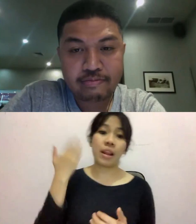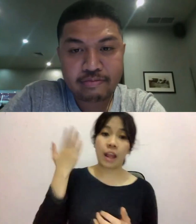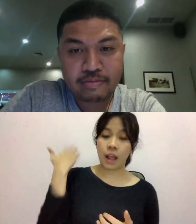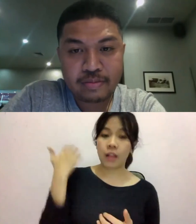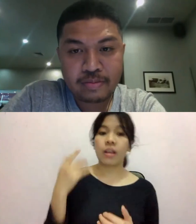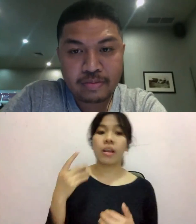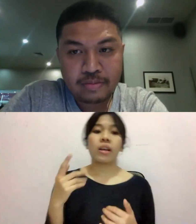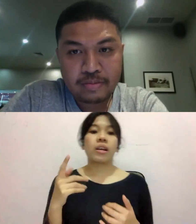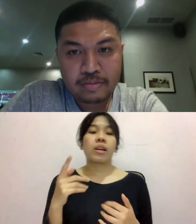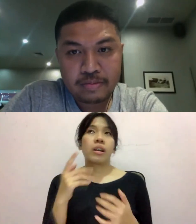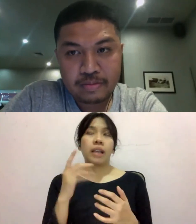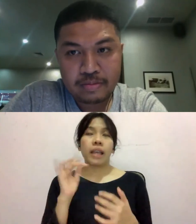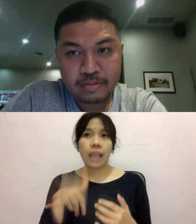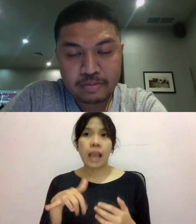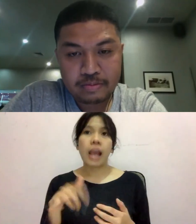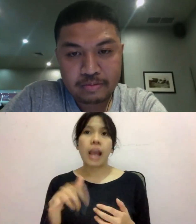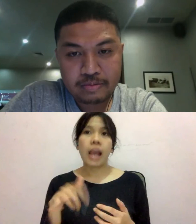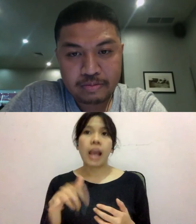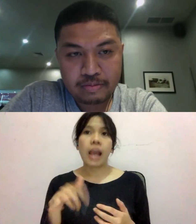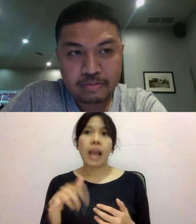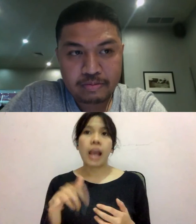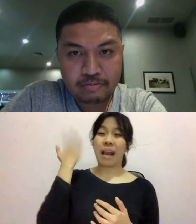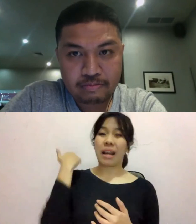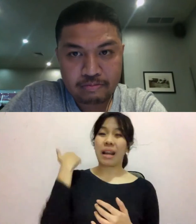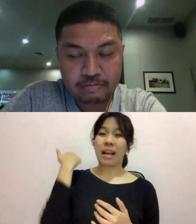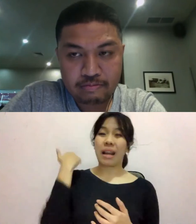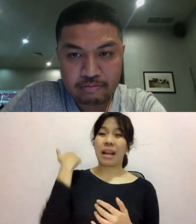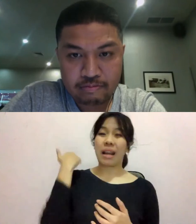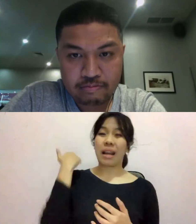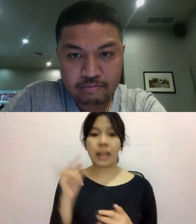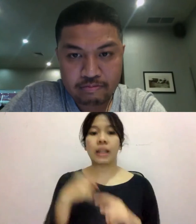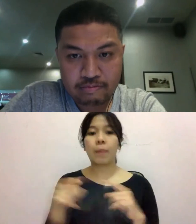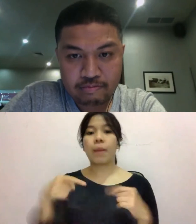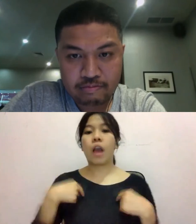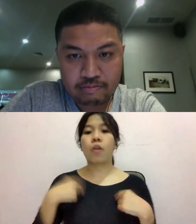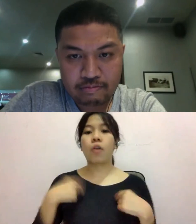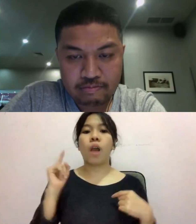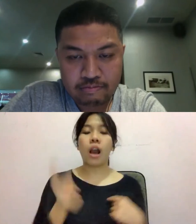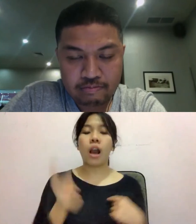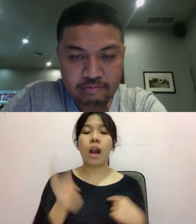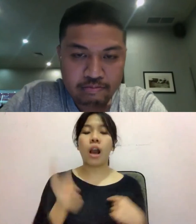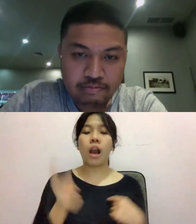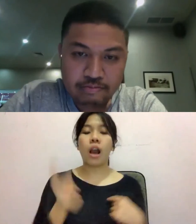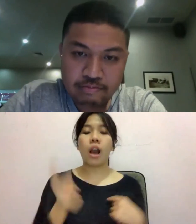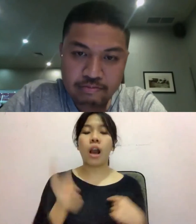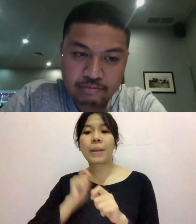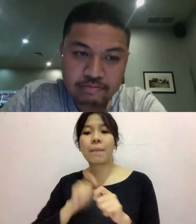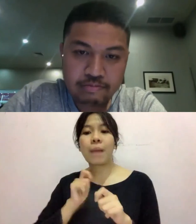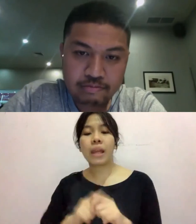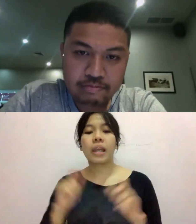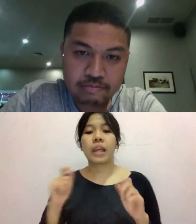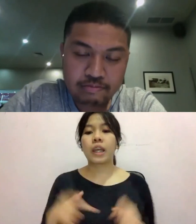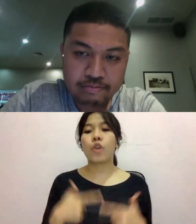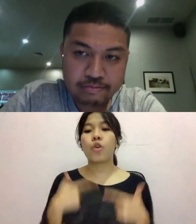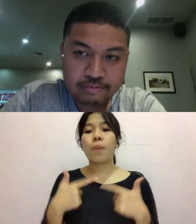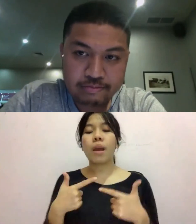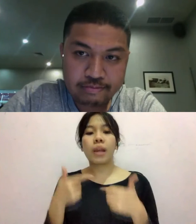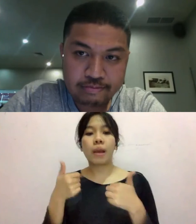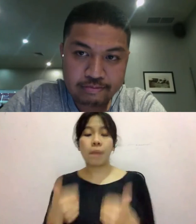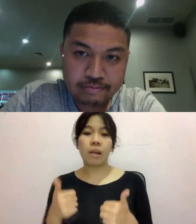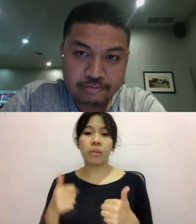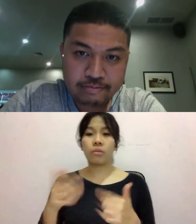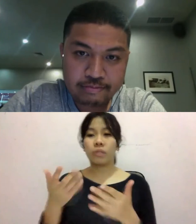experience, but now I realize that if I have to redo that again in order to break the cycle, I would.